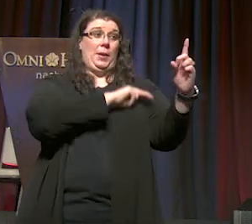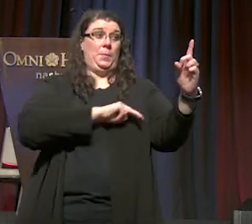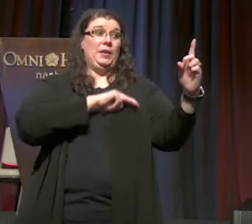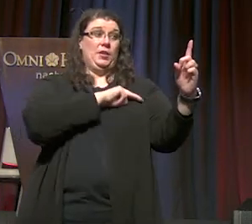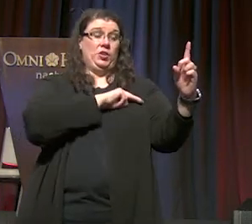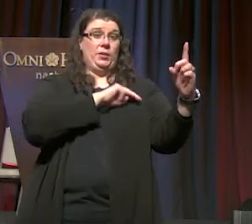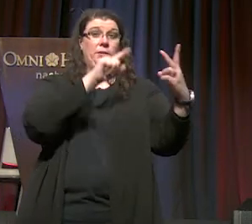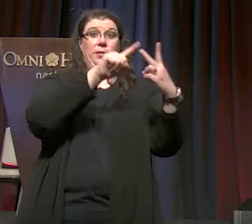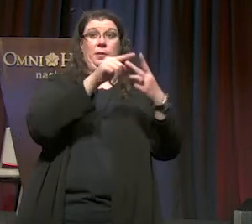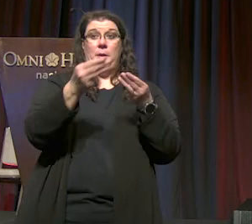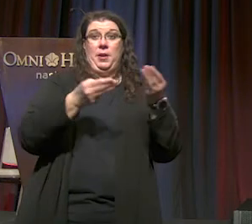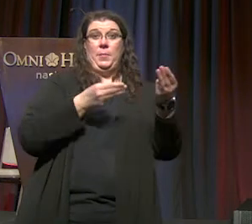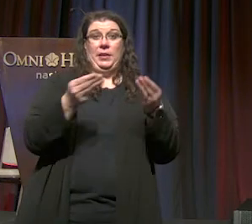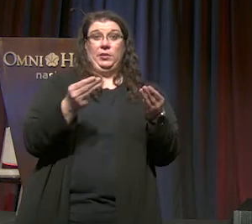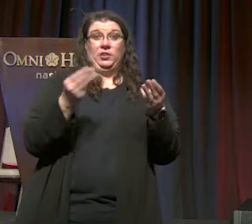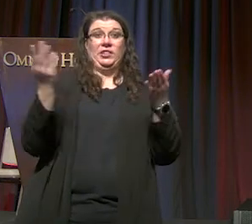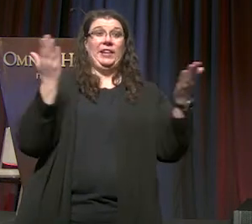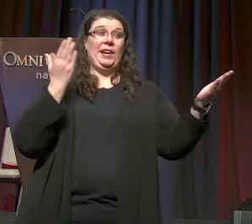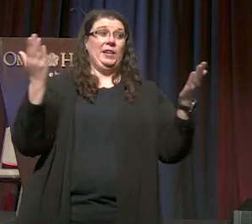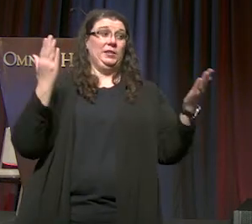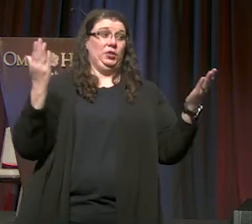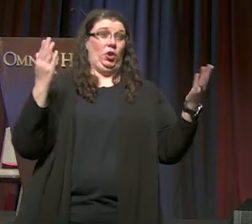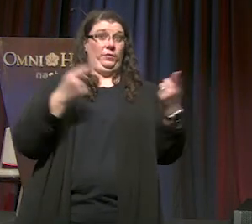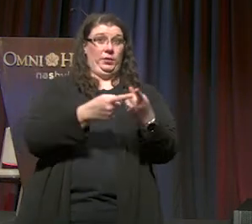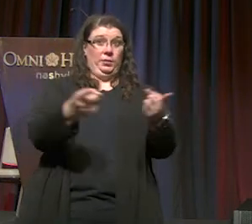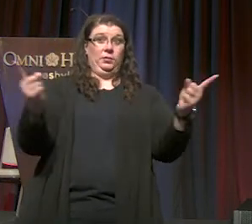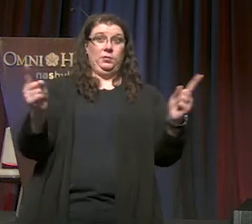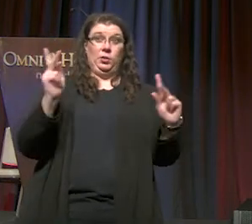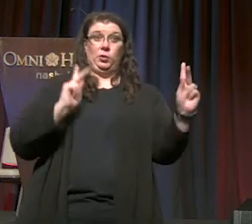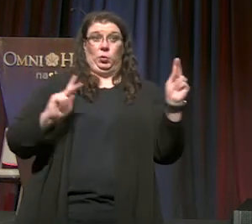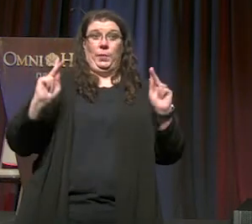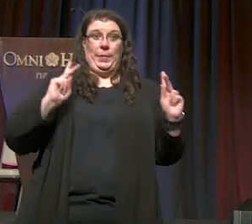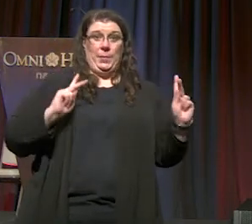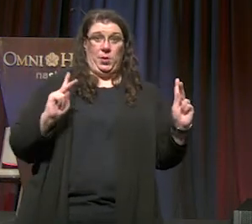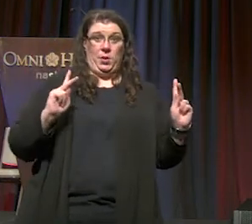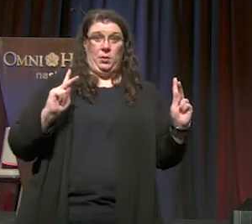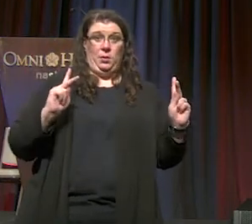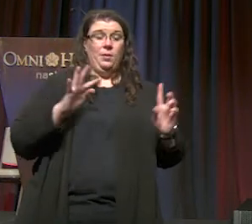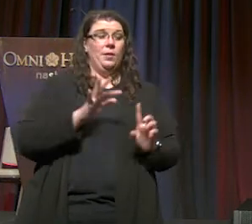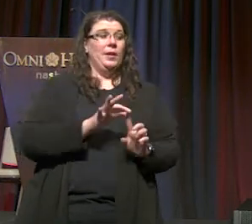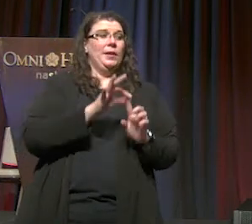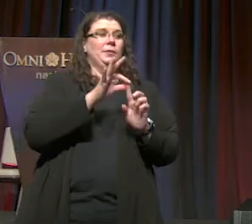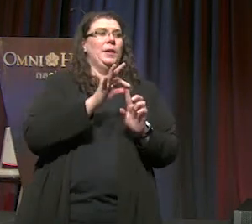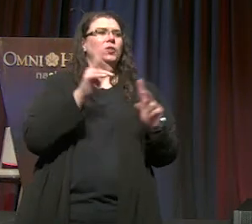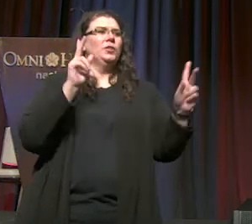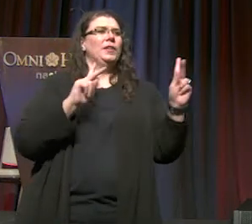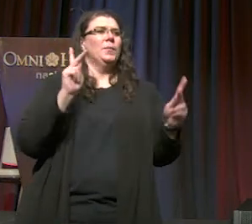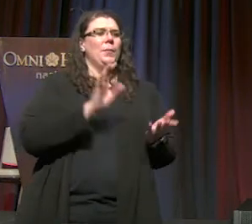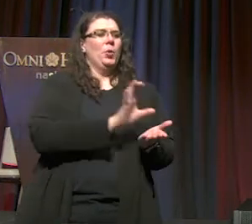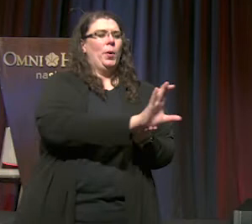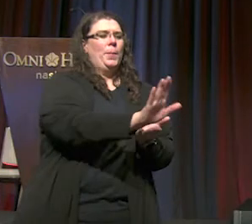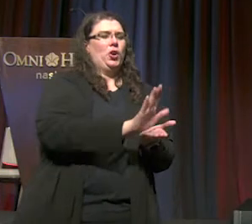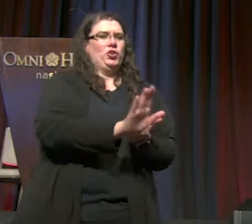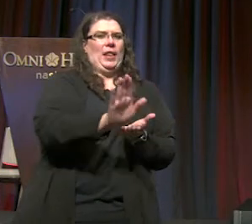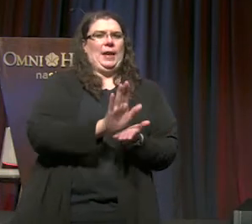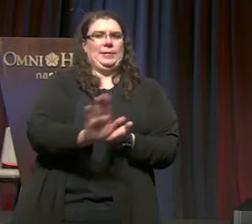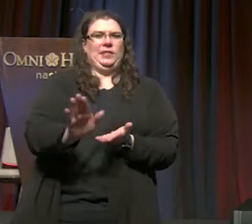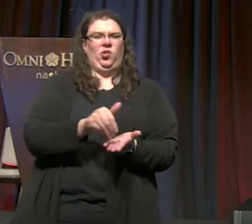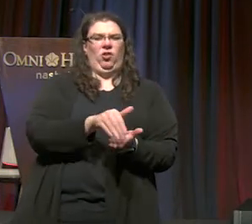ministries, and service to all people, especially the marginalized and